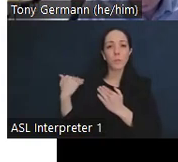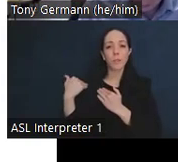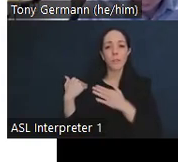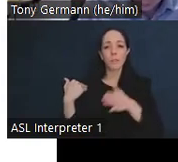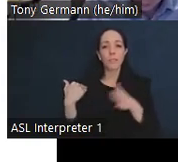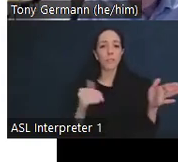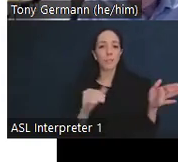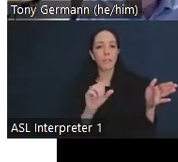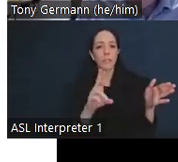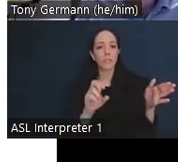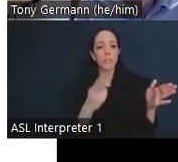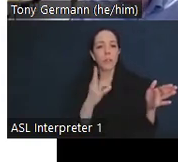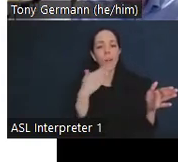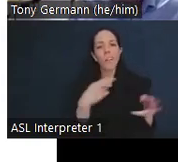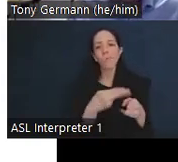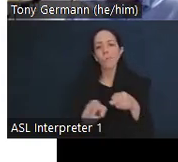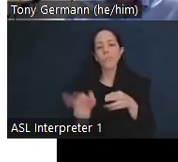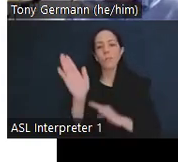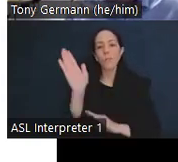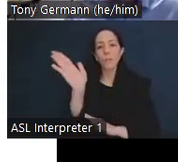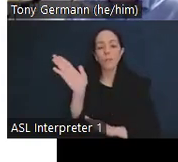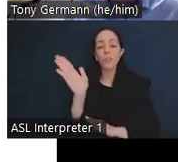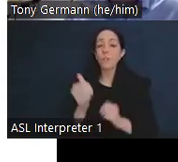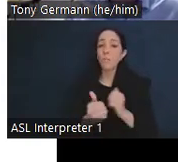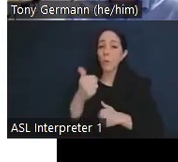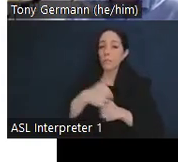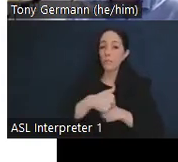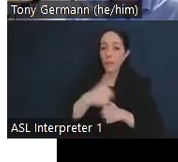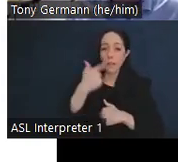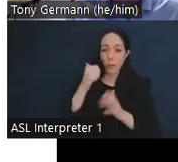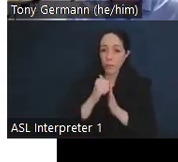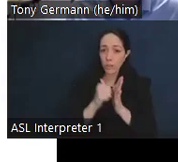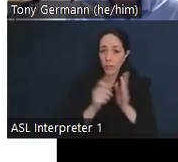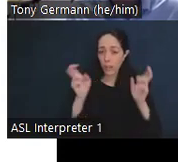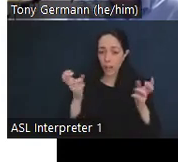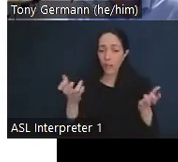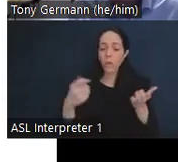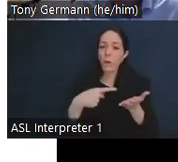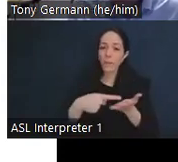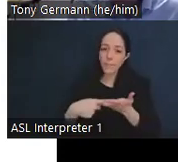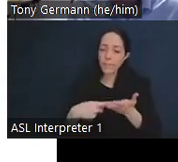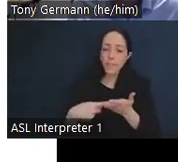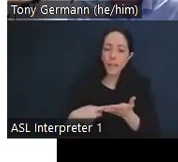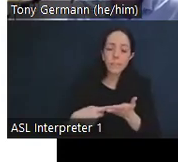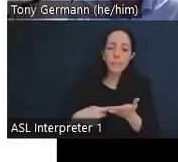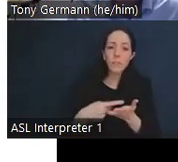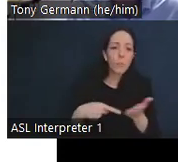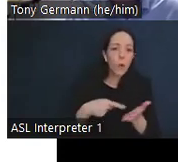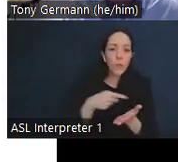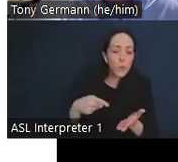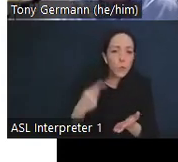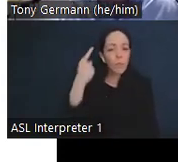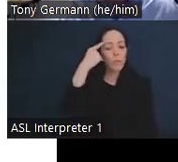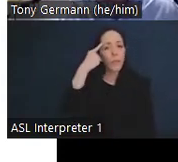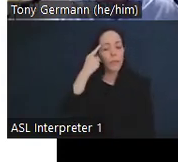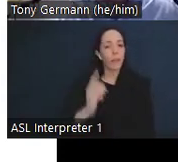want to spend most of our time here building consensus about what we consider official duties for members of the MAC. We